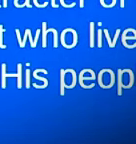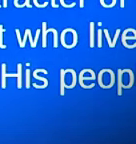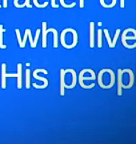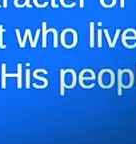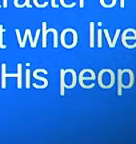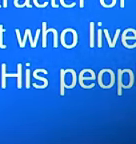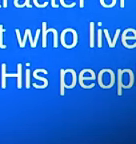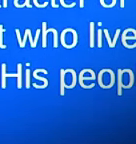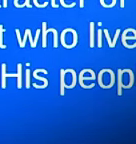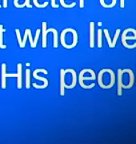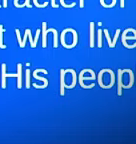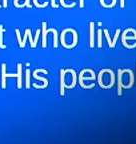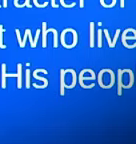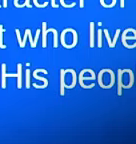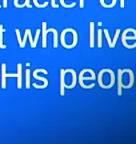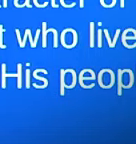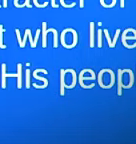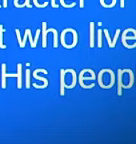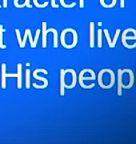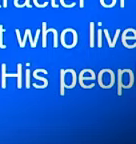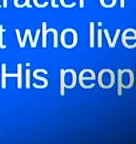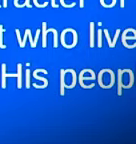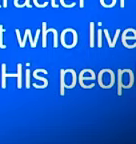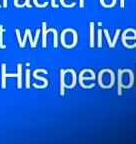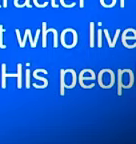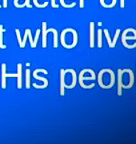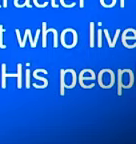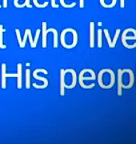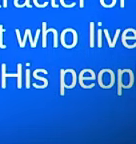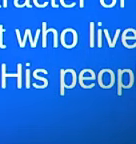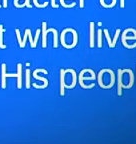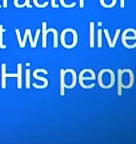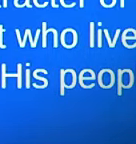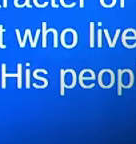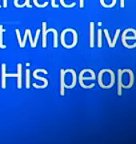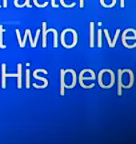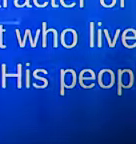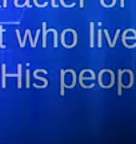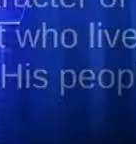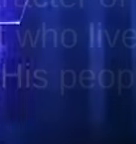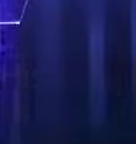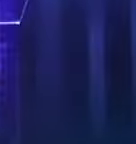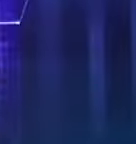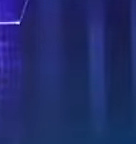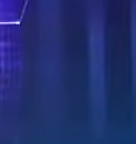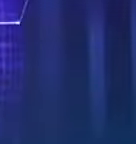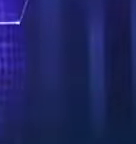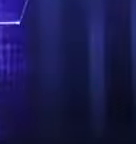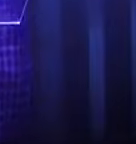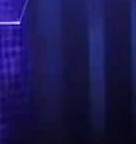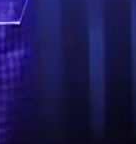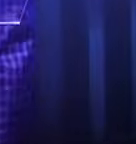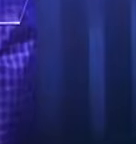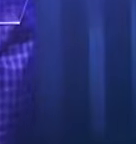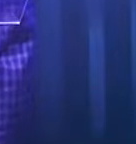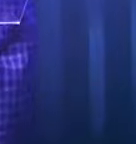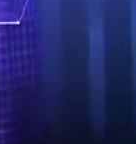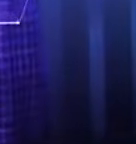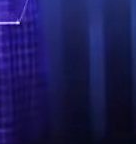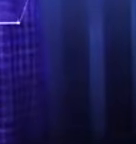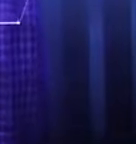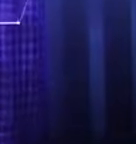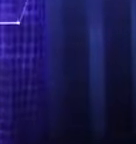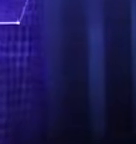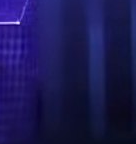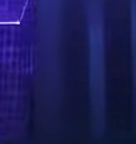what's such a brabono, not your brabonso, your bonus, a fata, against such a changed life. Now we, Yanama Brabas, Sanso,